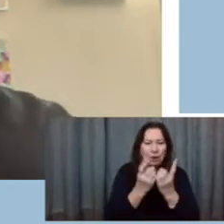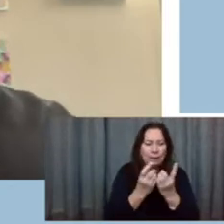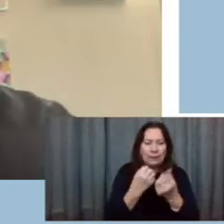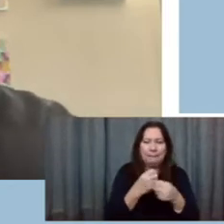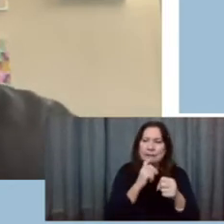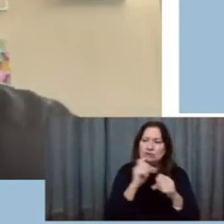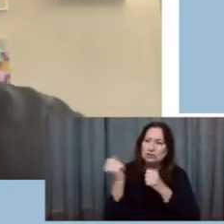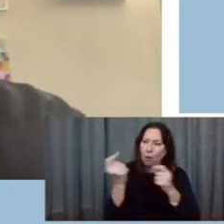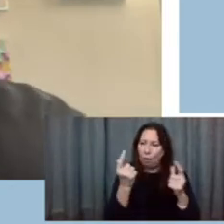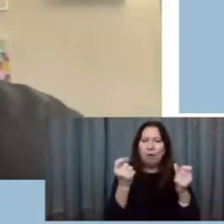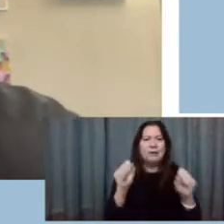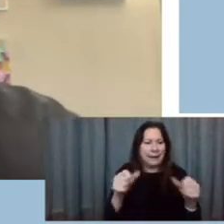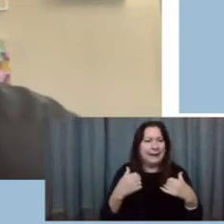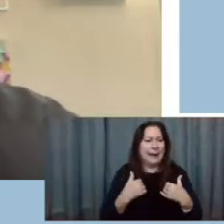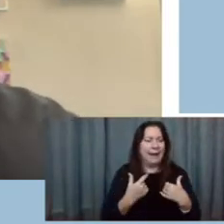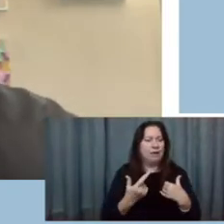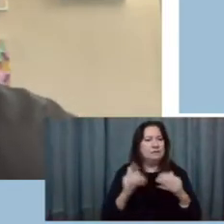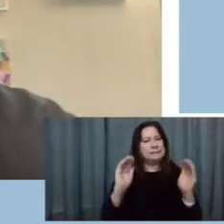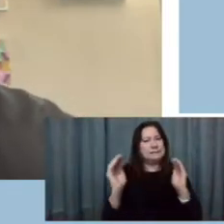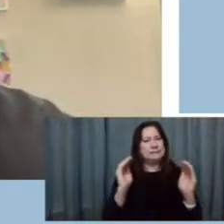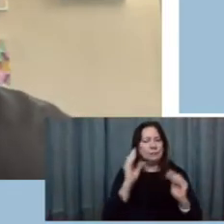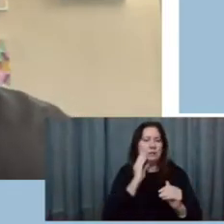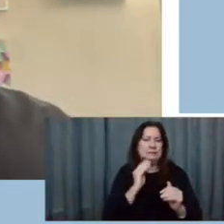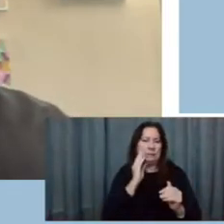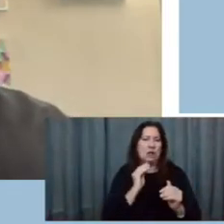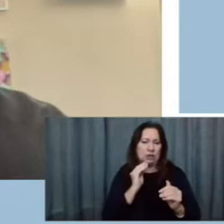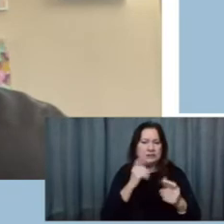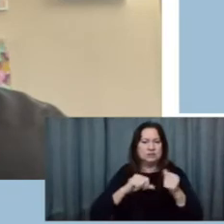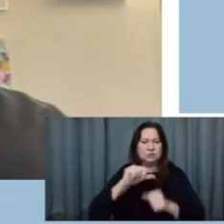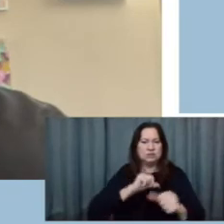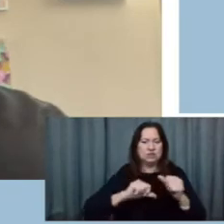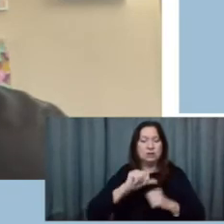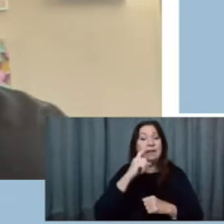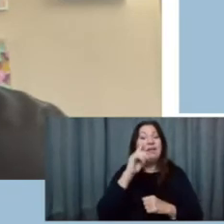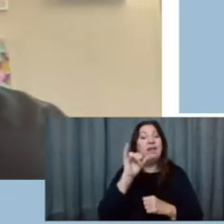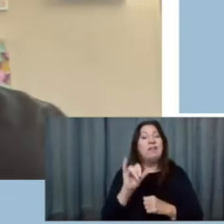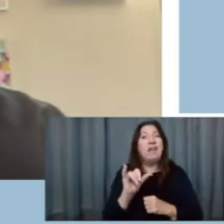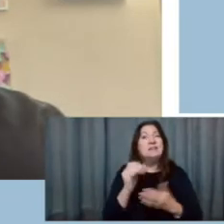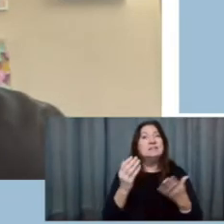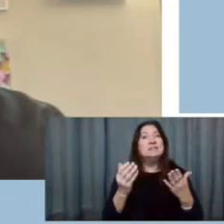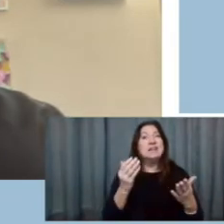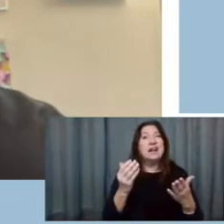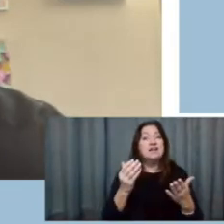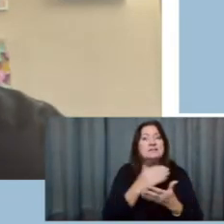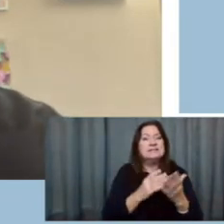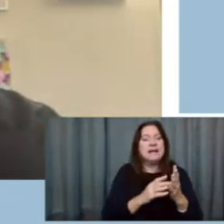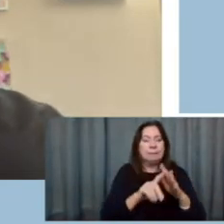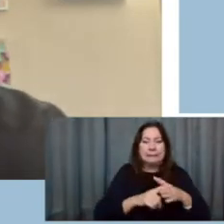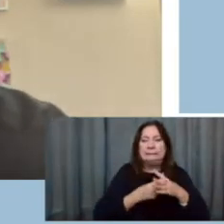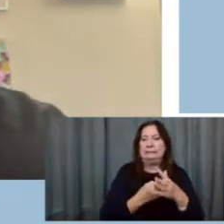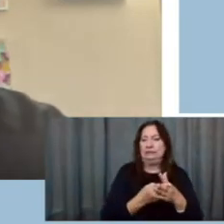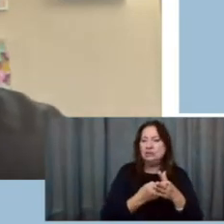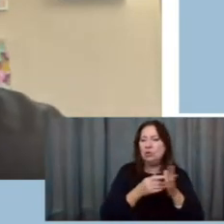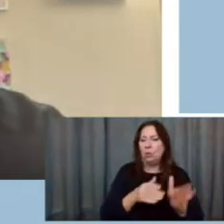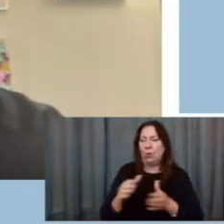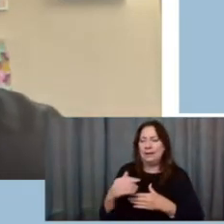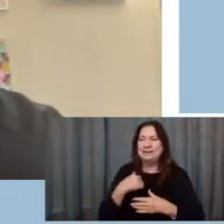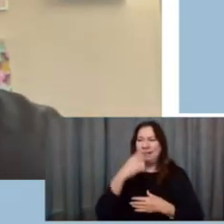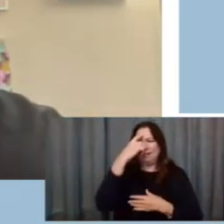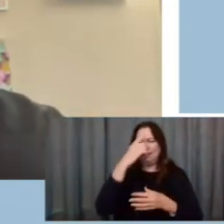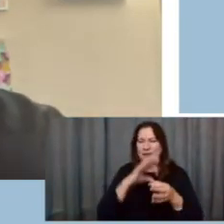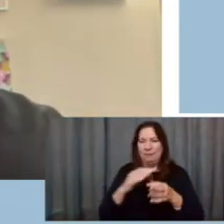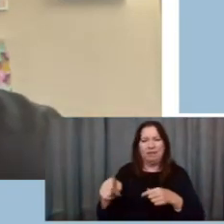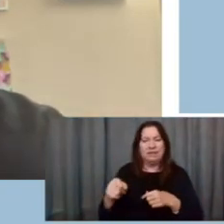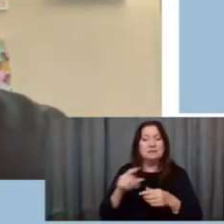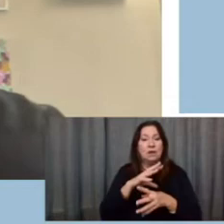everyone can have a similar experience to each other. And so I think those are kind of some initial ways that I think about this within my